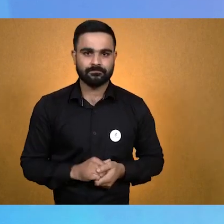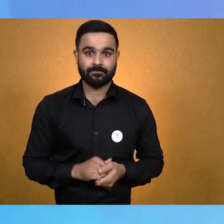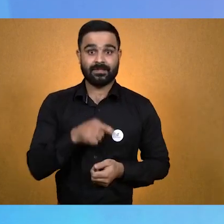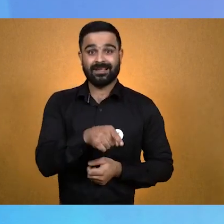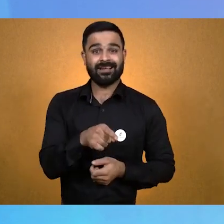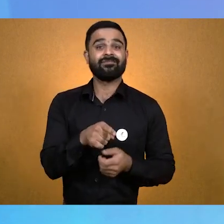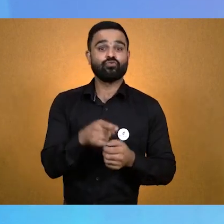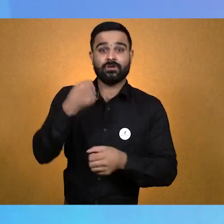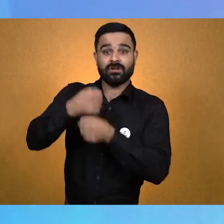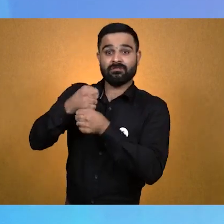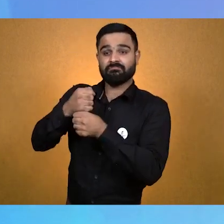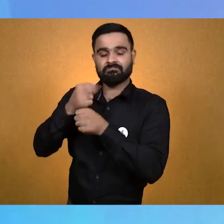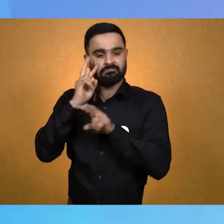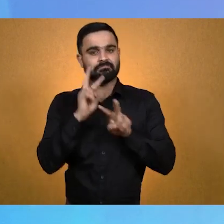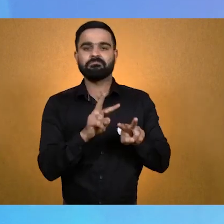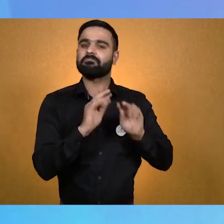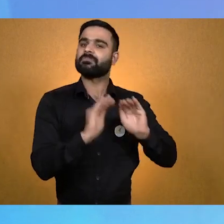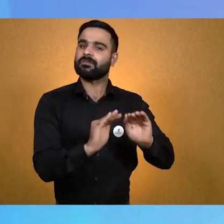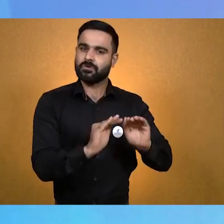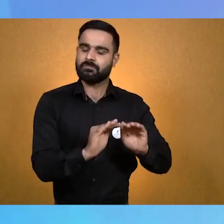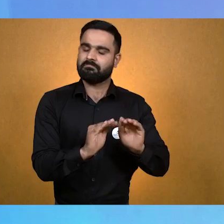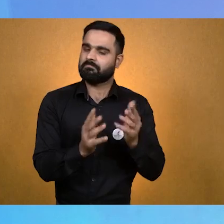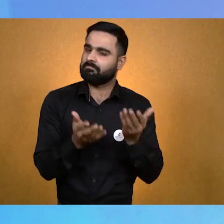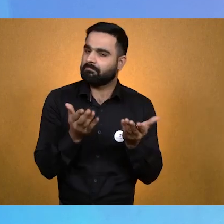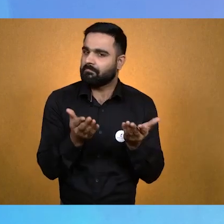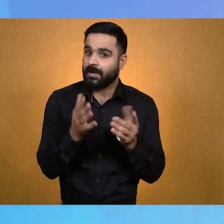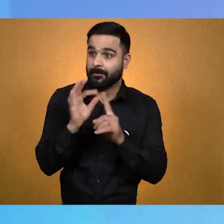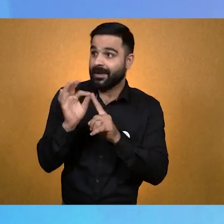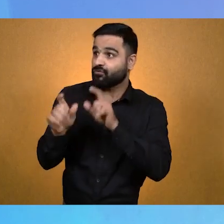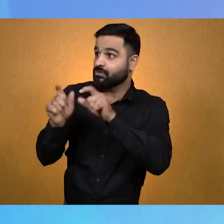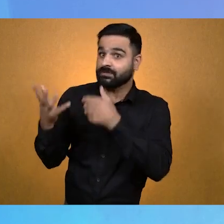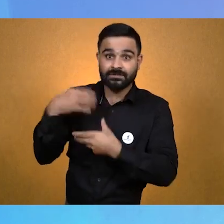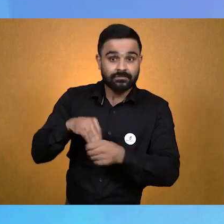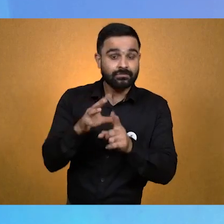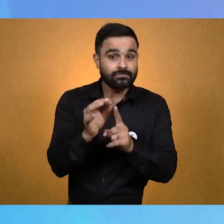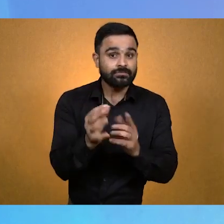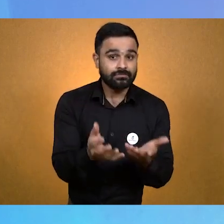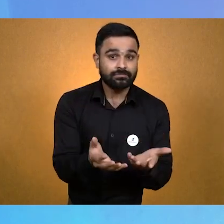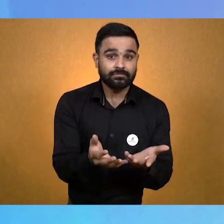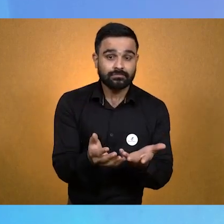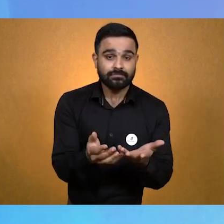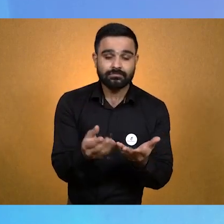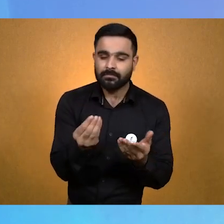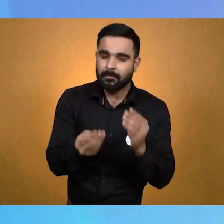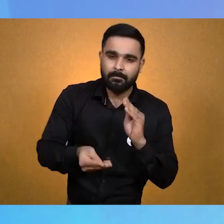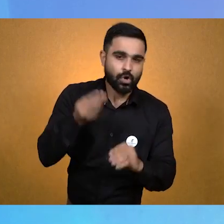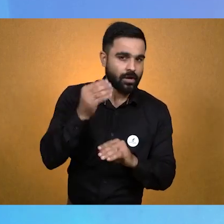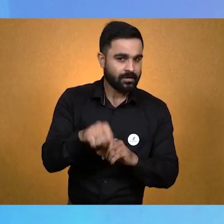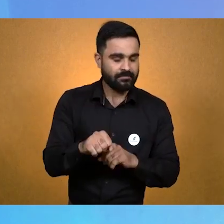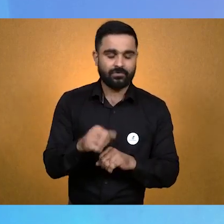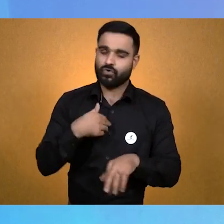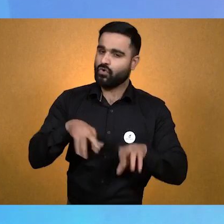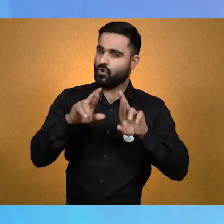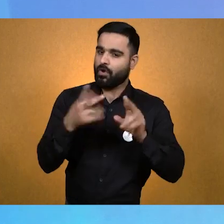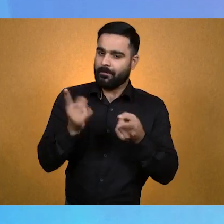And that is something that government has to take care. So expecting private players to come and do all these things is little too much. But I'm